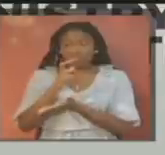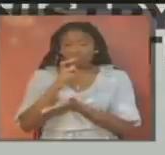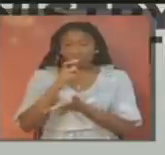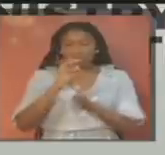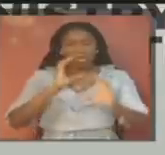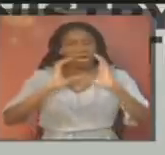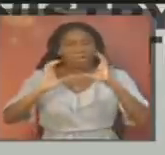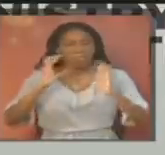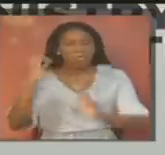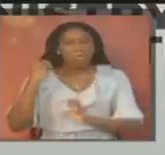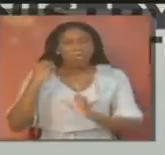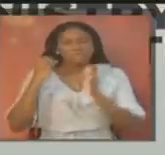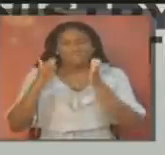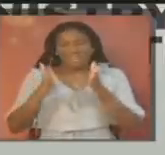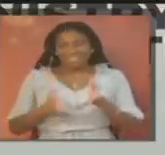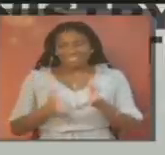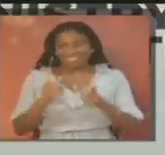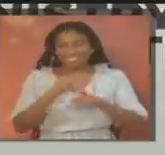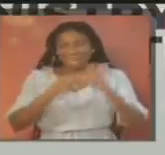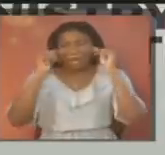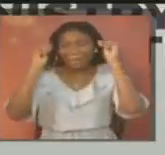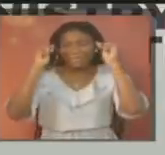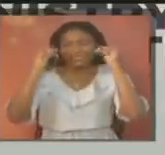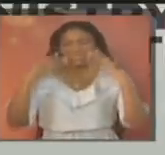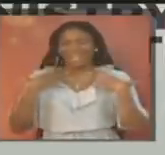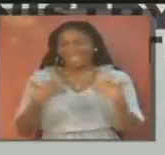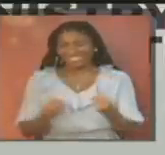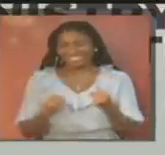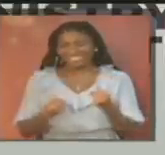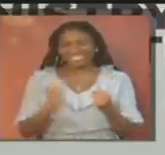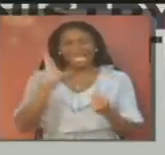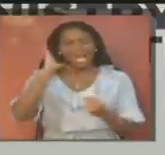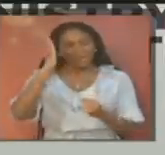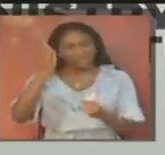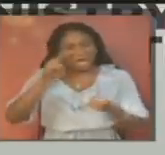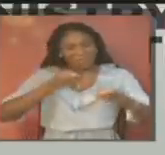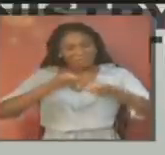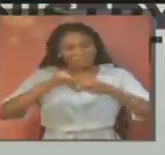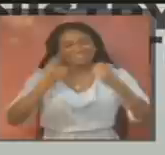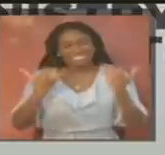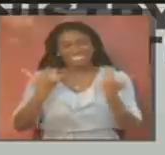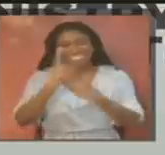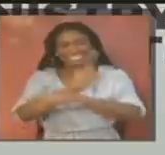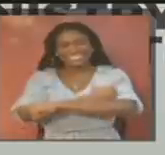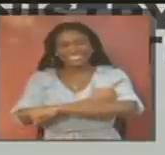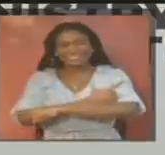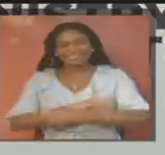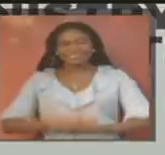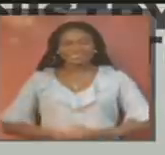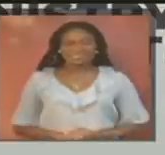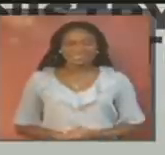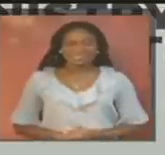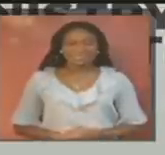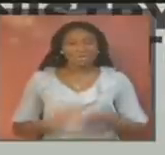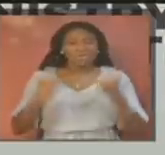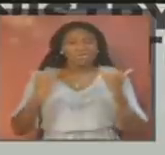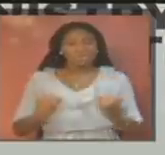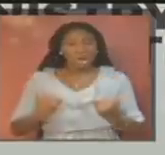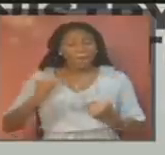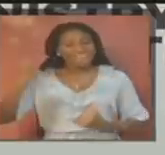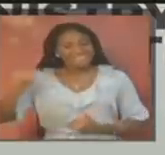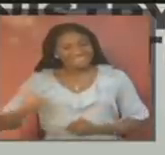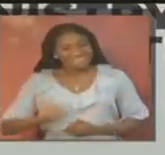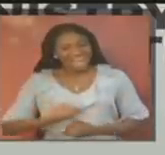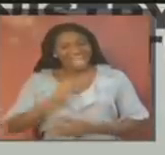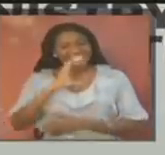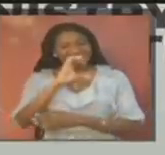at the Ministry of Health, and I will be your moderator for this morning's media conference. I now invite Dr. Parasram to